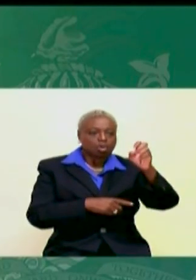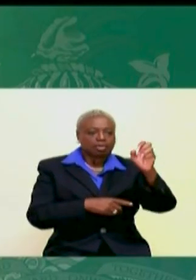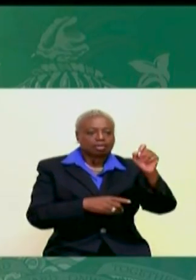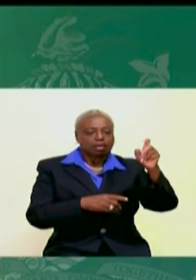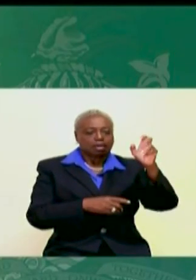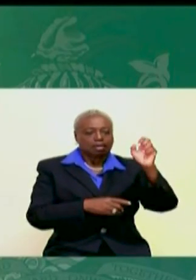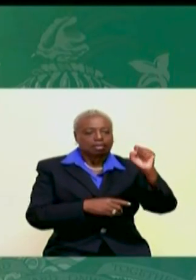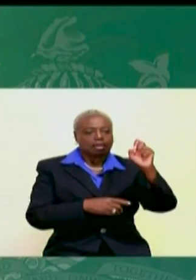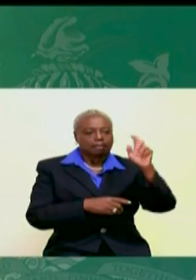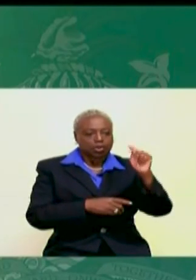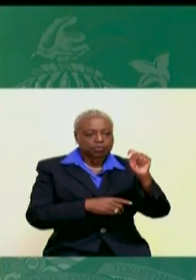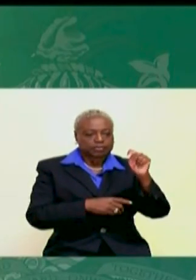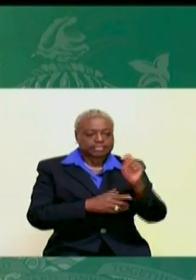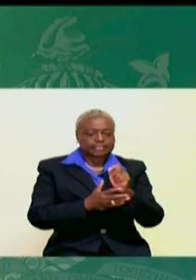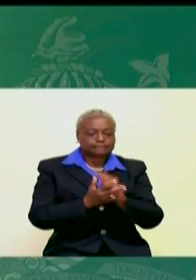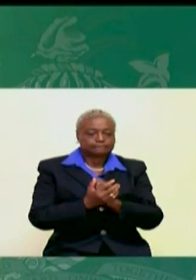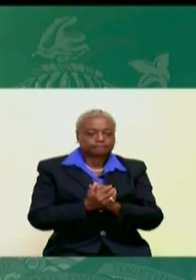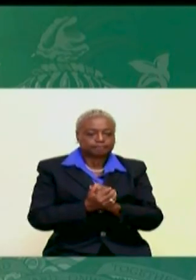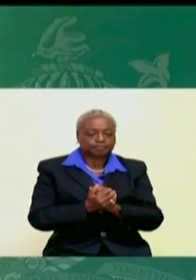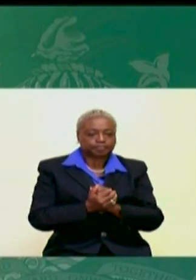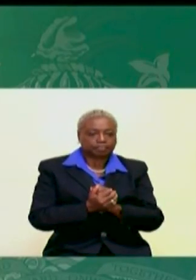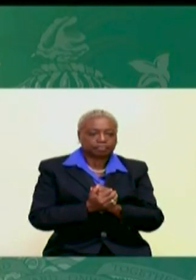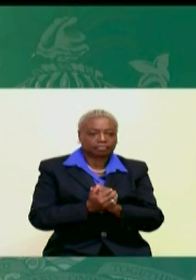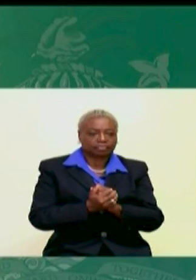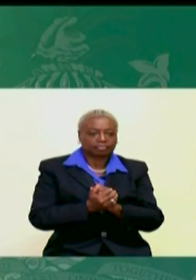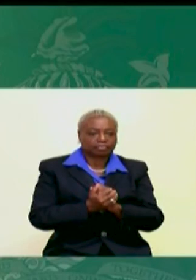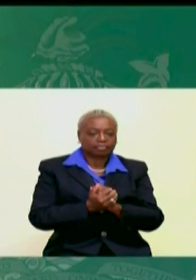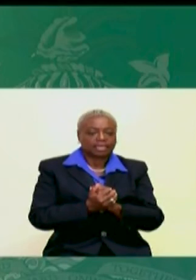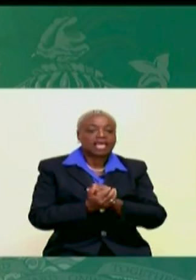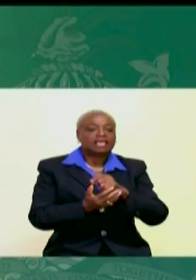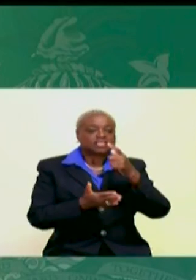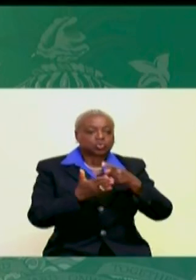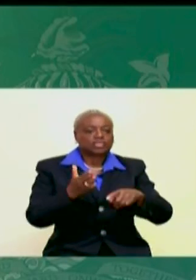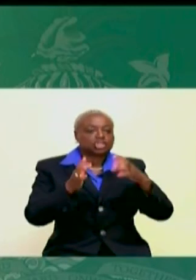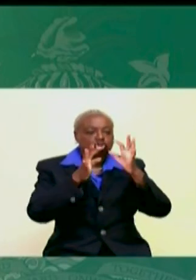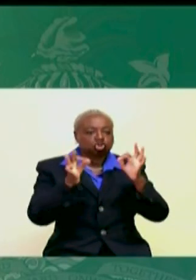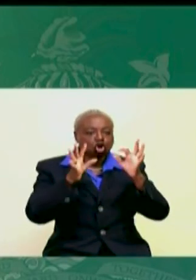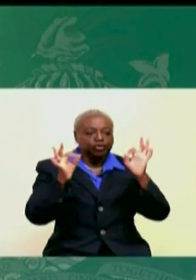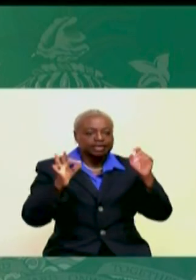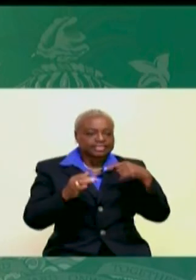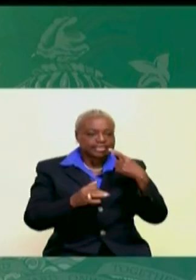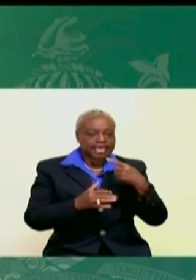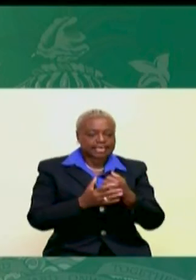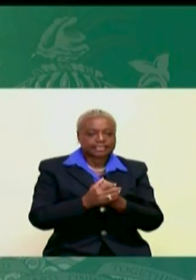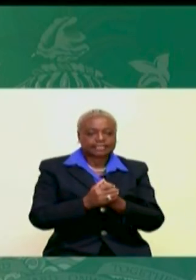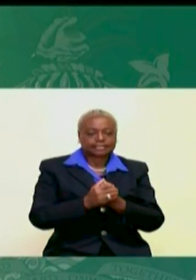Washington Post, Madam Speaker. And this is what the story says.